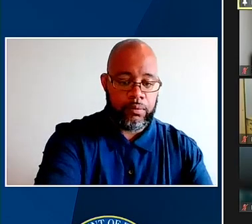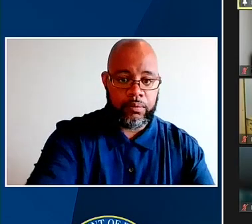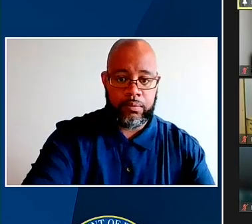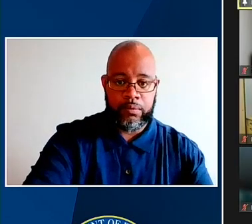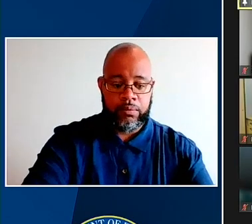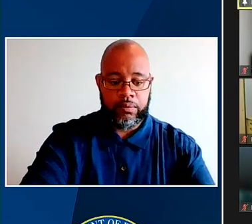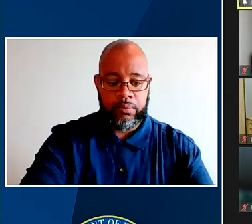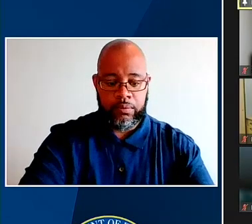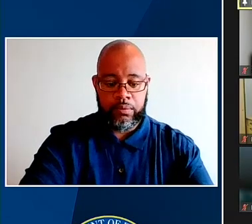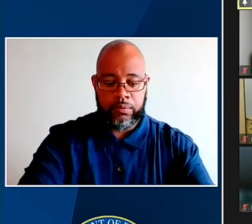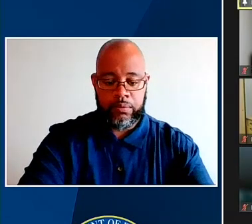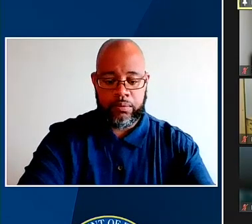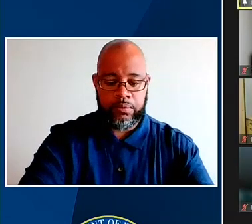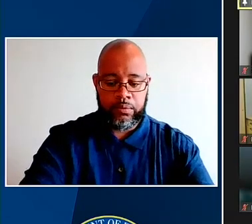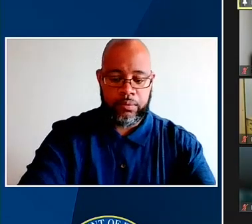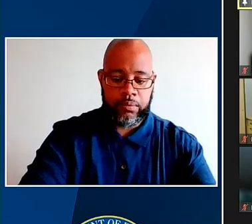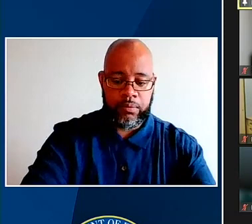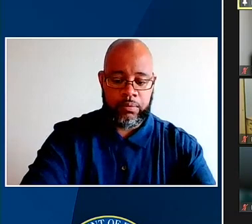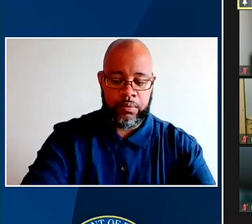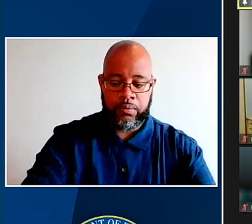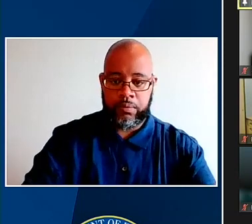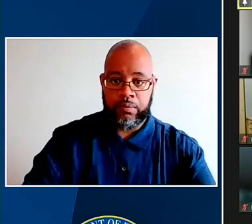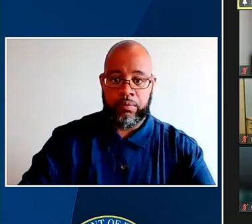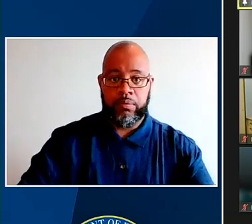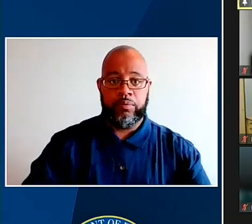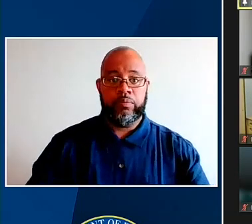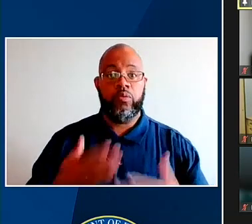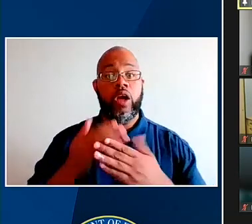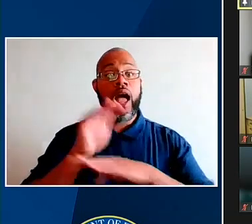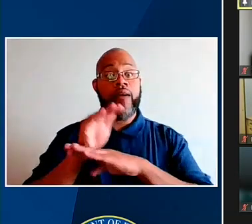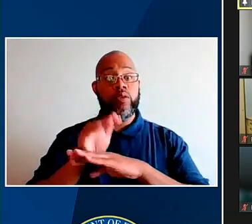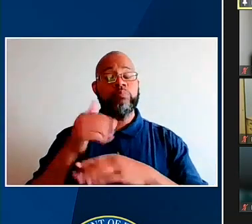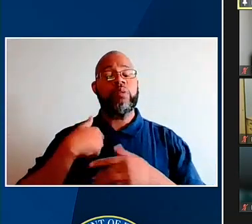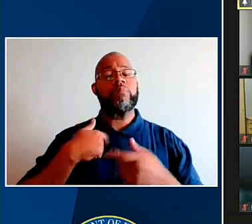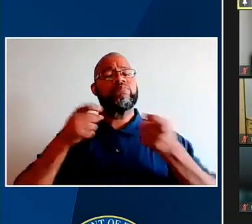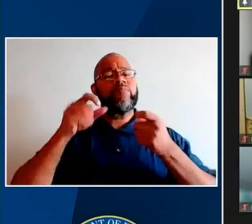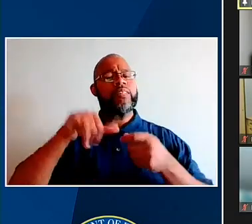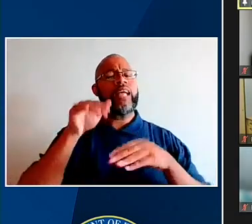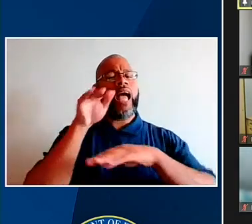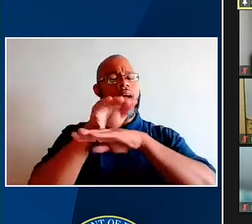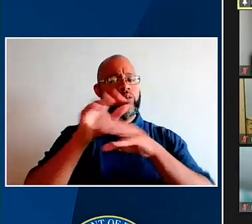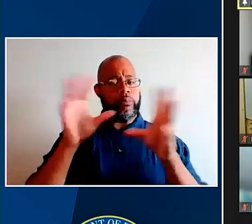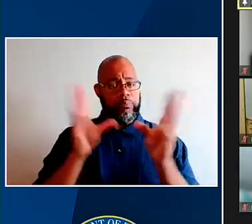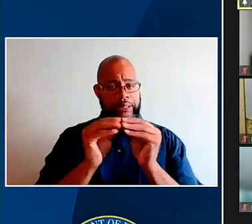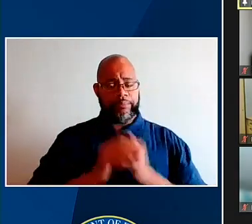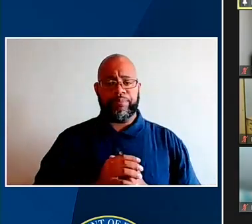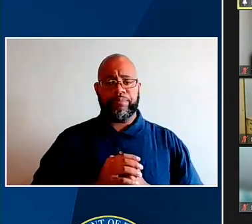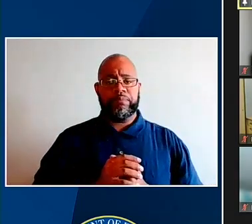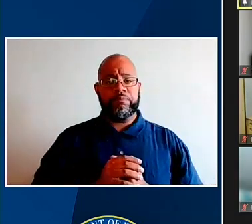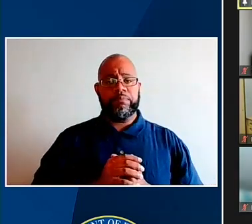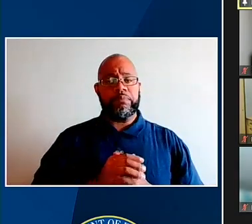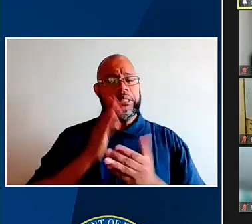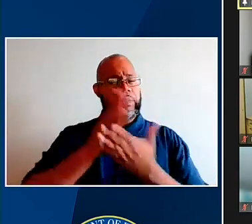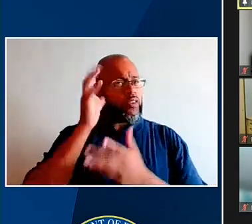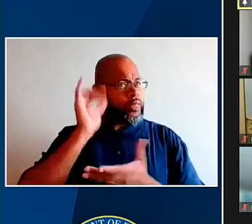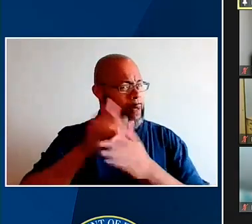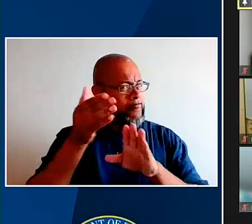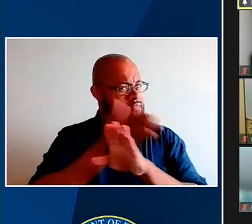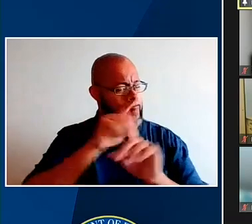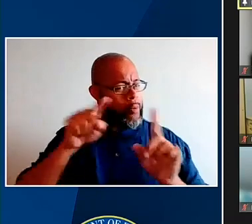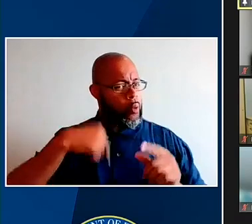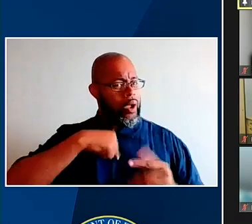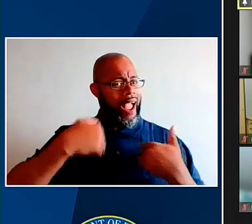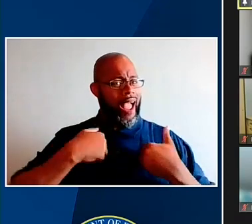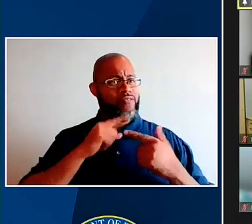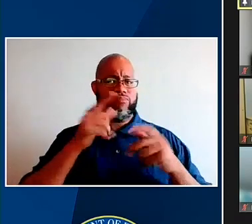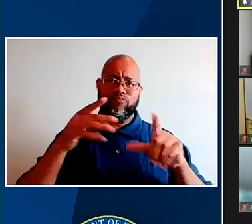Good afternoon, everyone. My name is Brady Roberts with the FMCS. I'll be facilitating this afternoon. Stop if you've heard this one before, but we have a